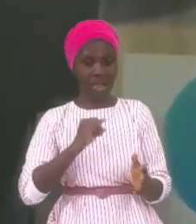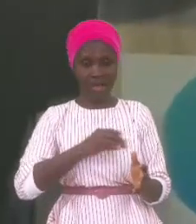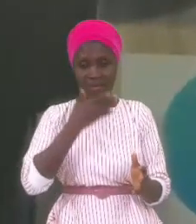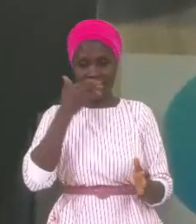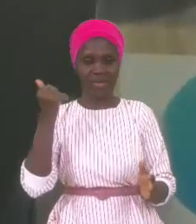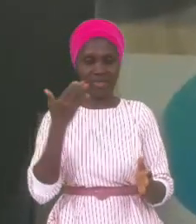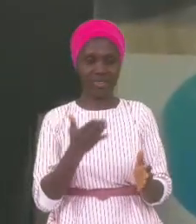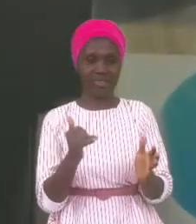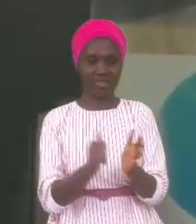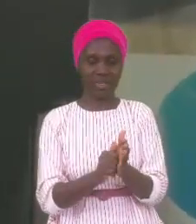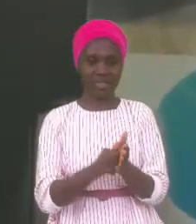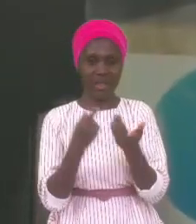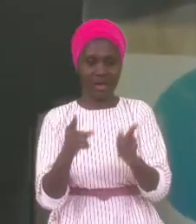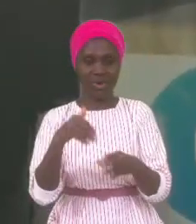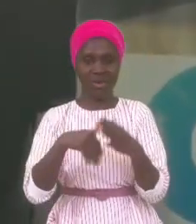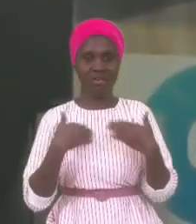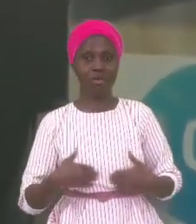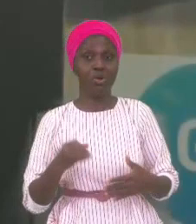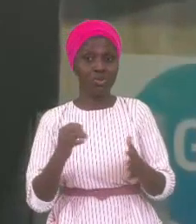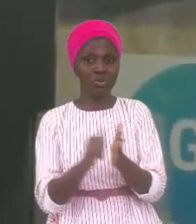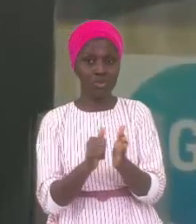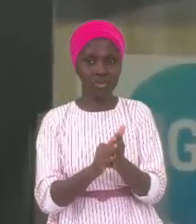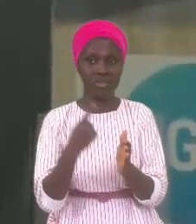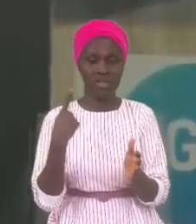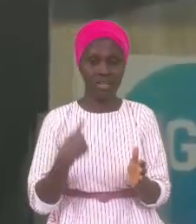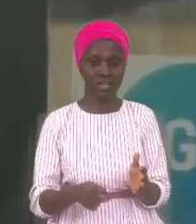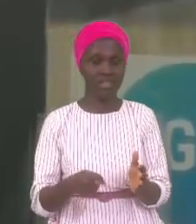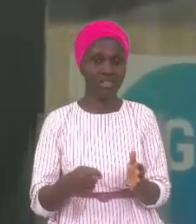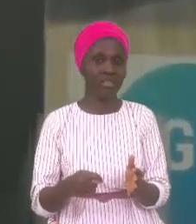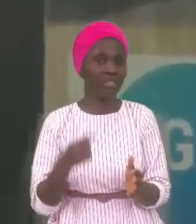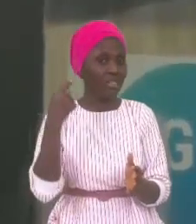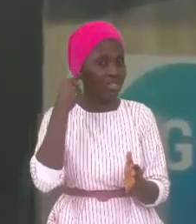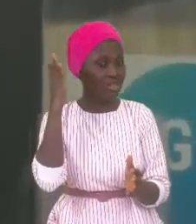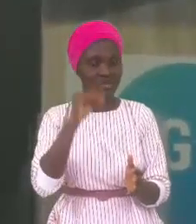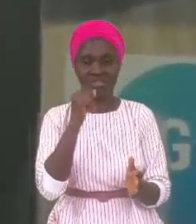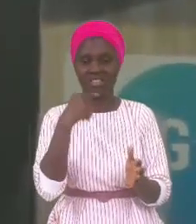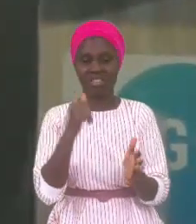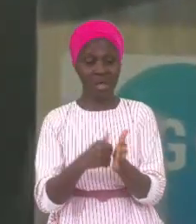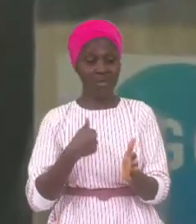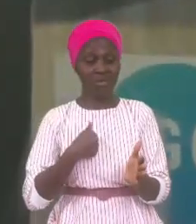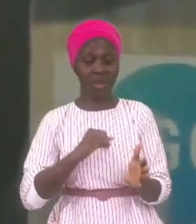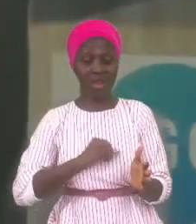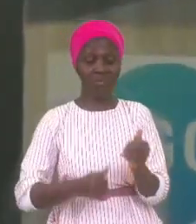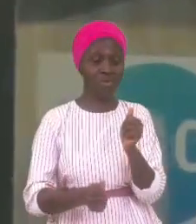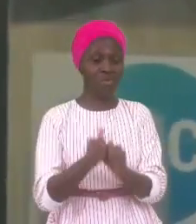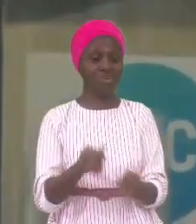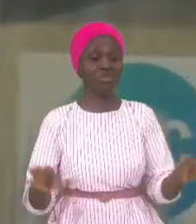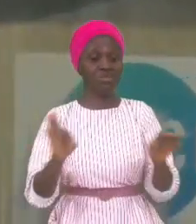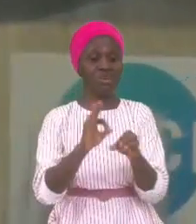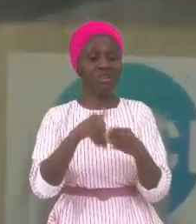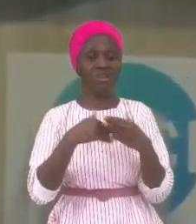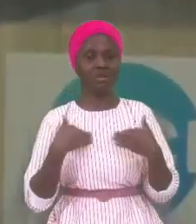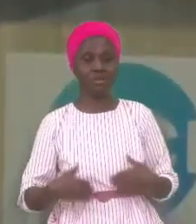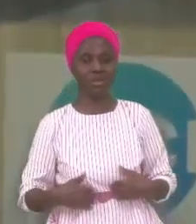saying at the most important, effective, indispensable in the body, so that no part of the body